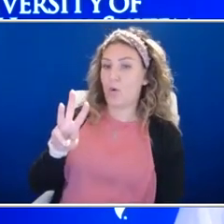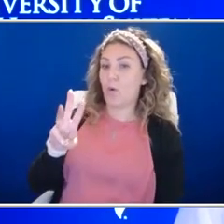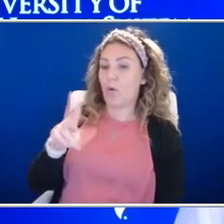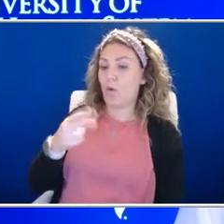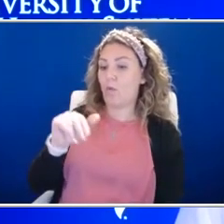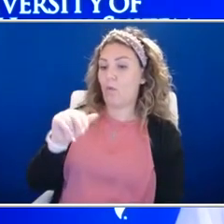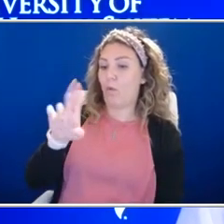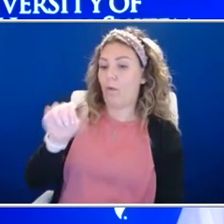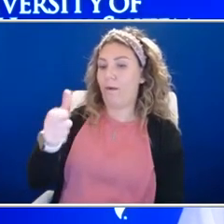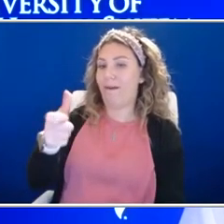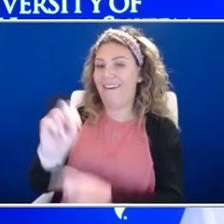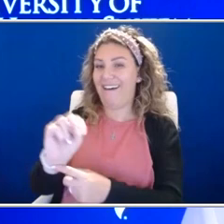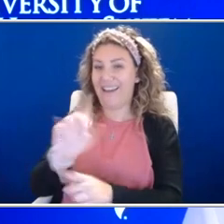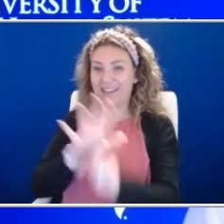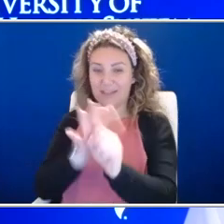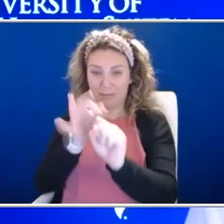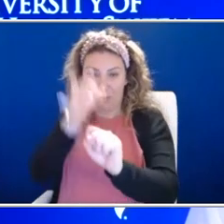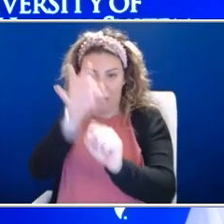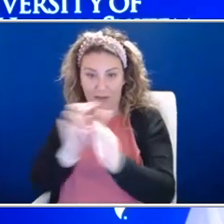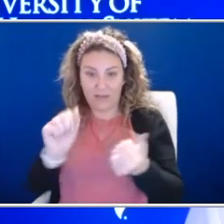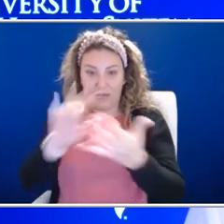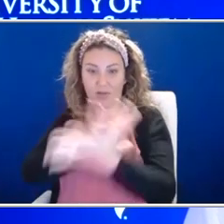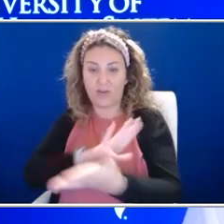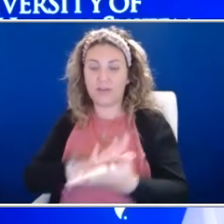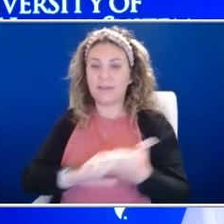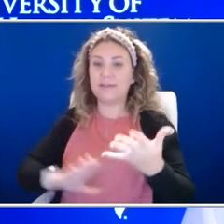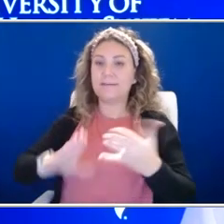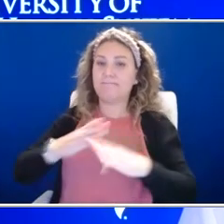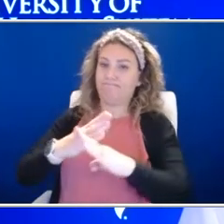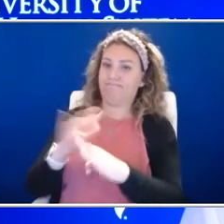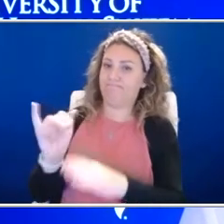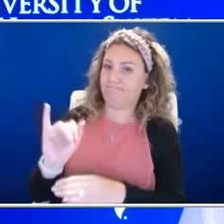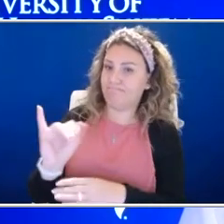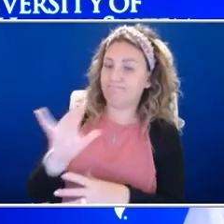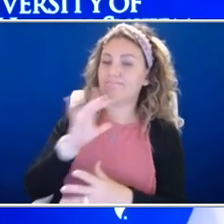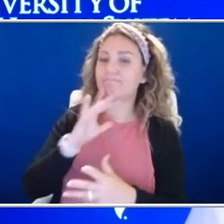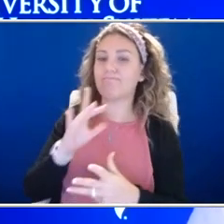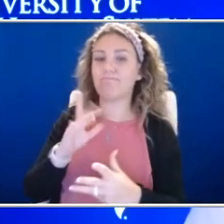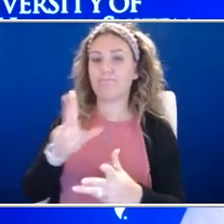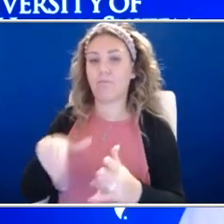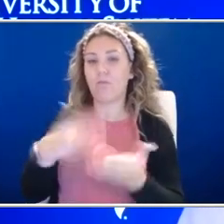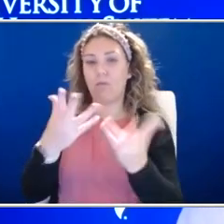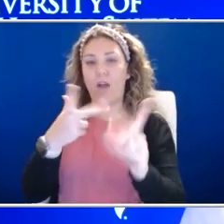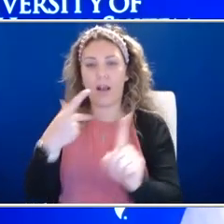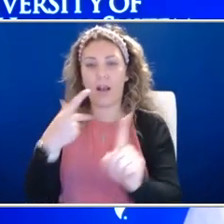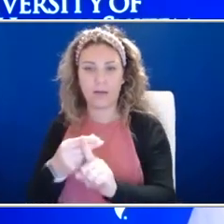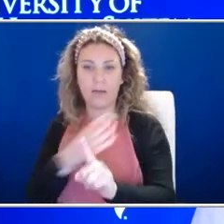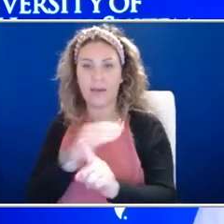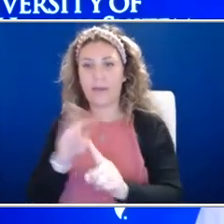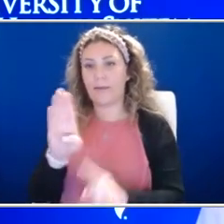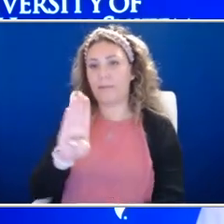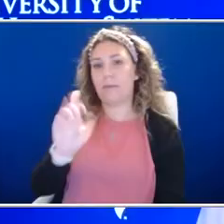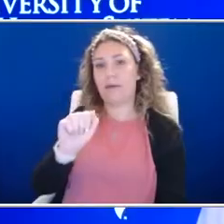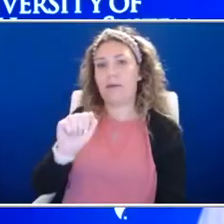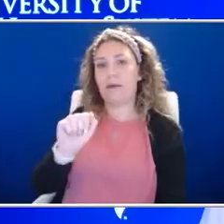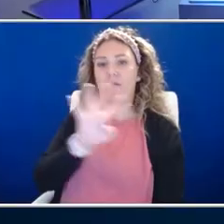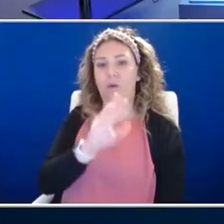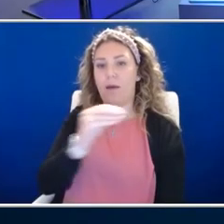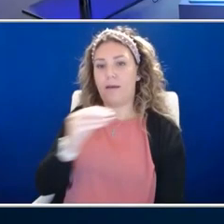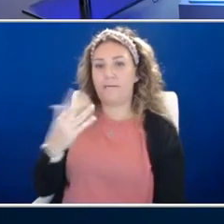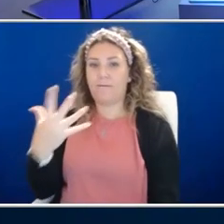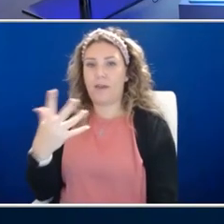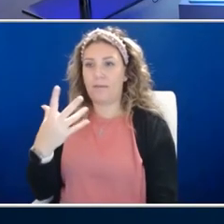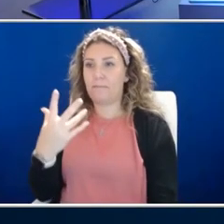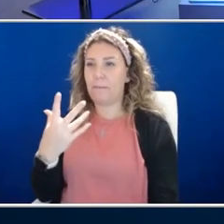caused very good immunity when given in the vaccine, very safe immunity. And it has that BA4, BA5 spike as well. All right, two more